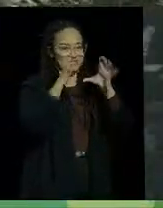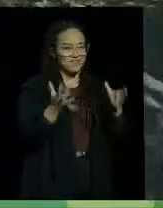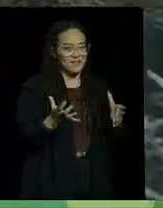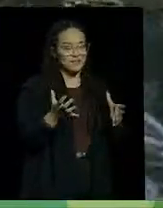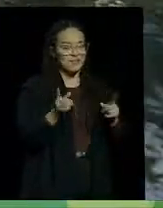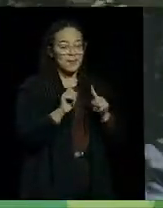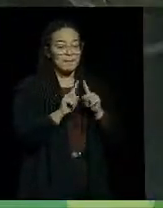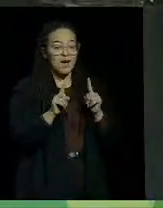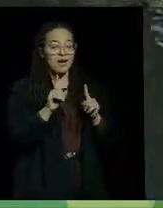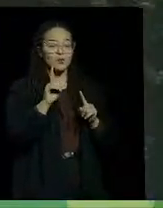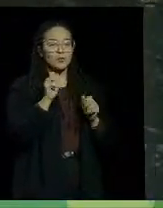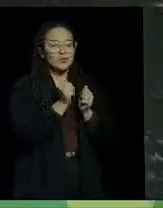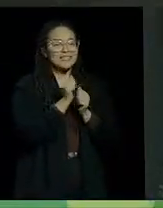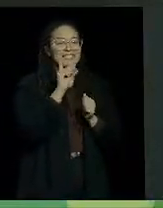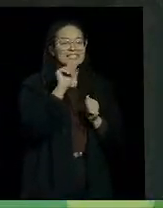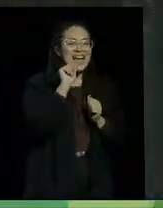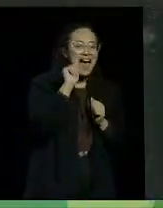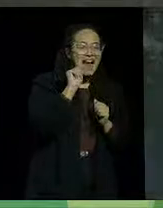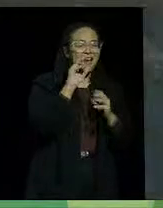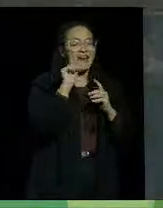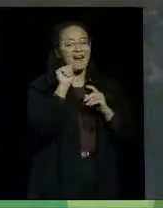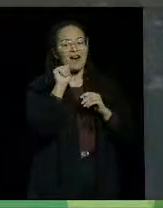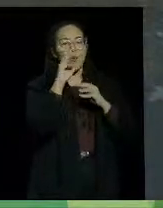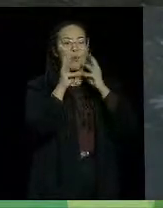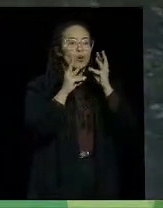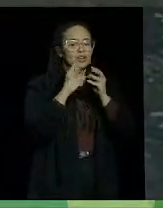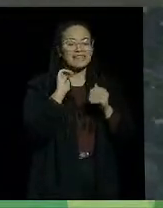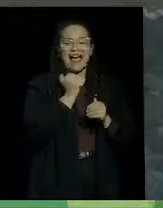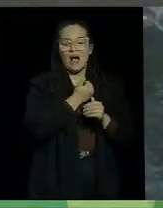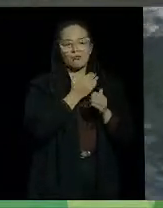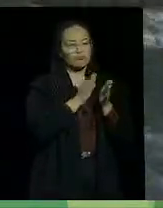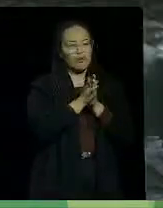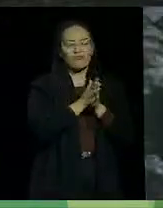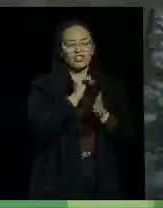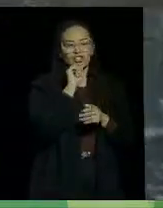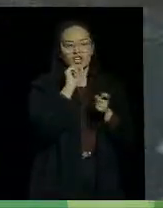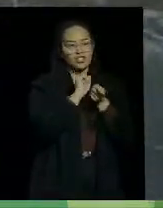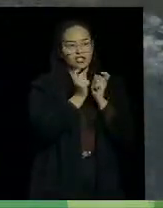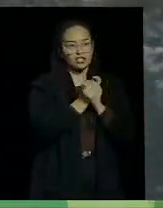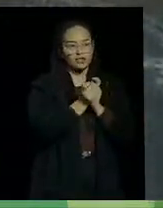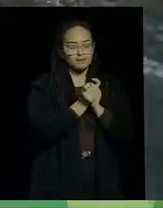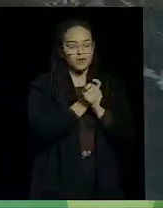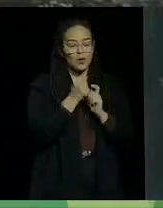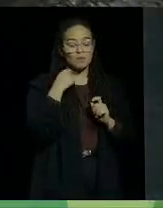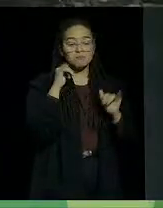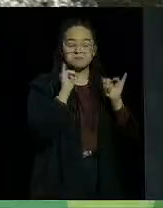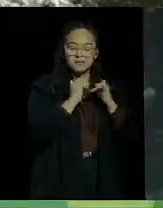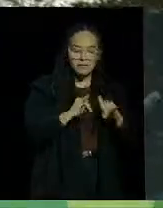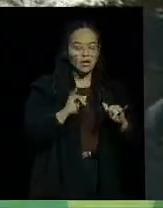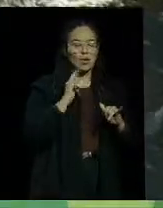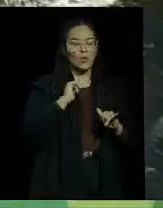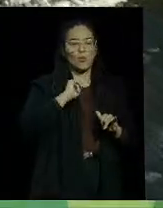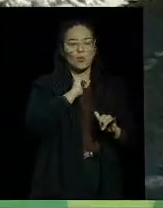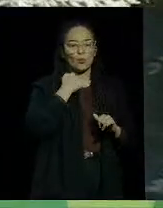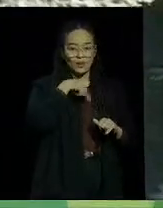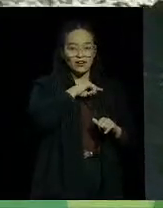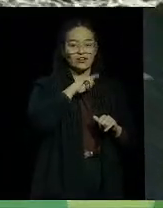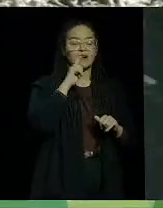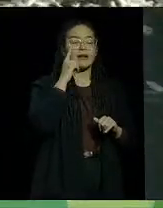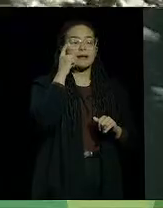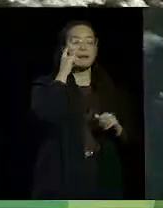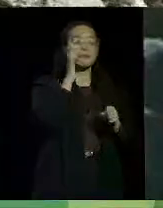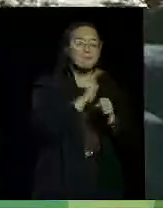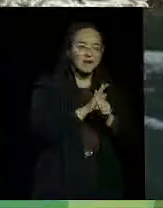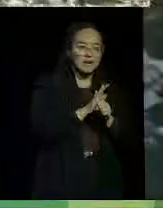data-driven world, our essential motivation hasn't changed. As ever, we remain committed to leveraging